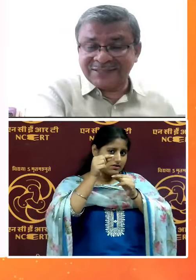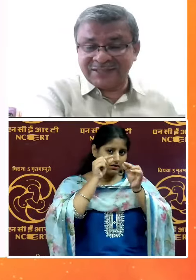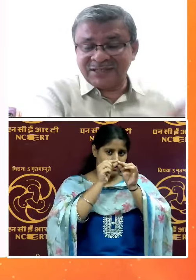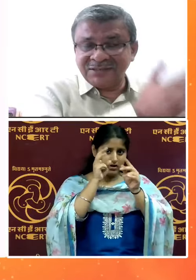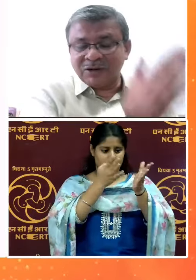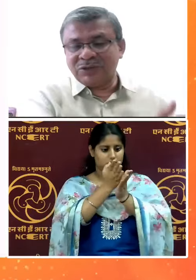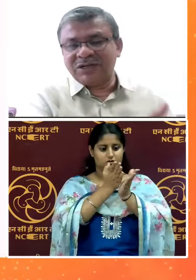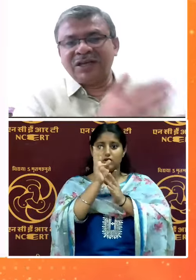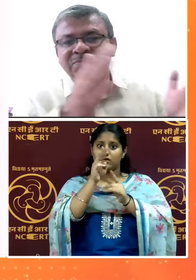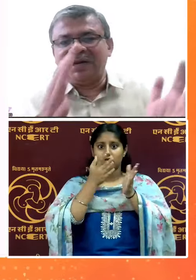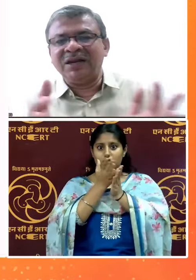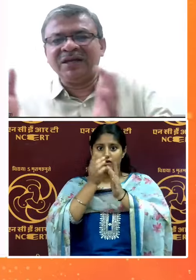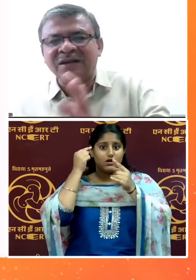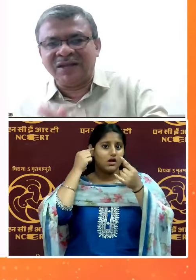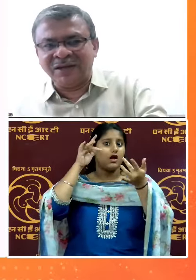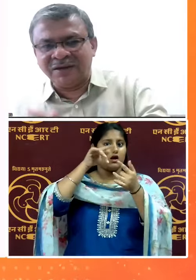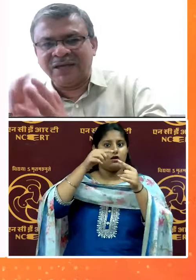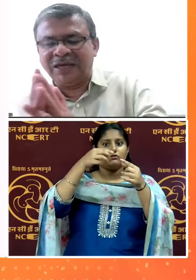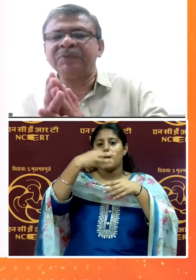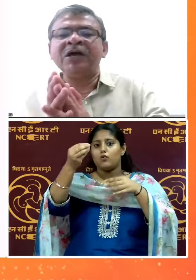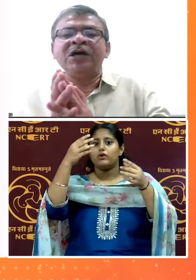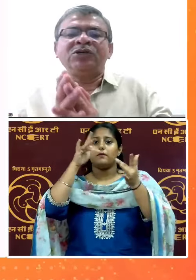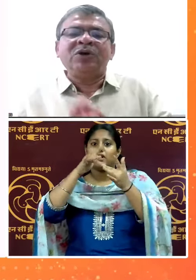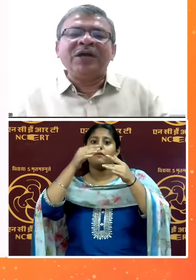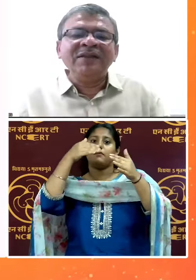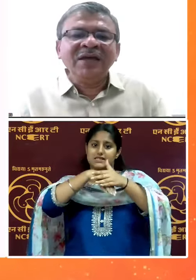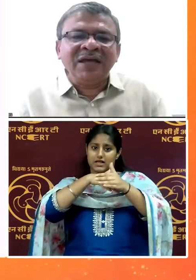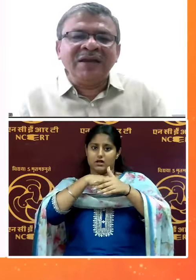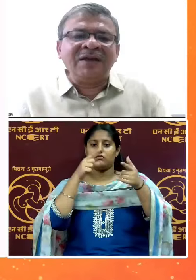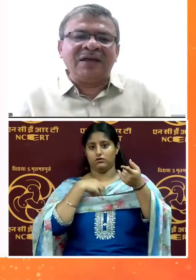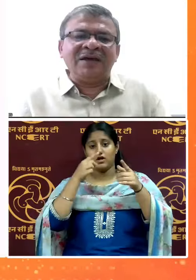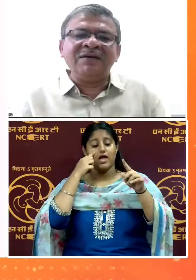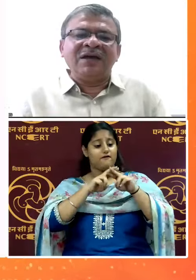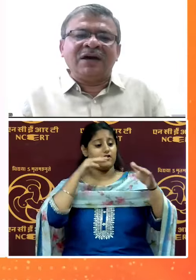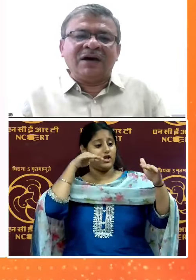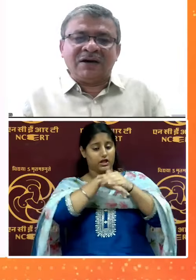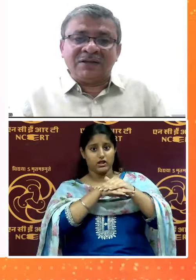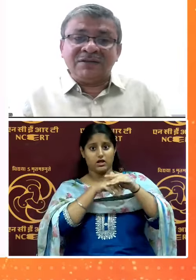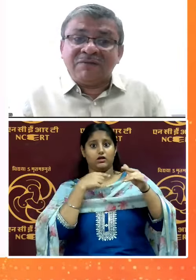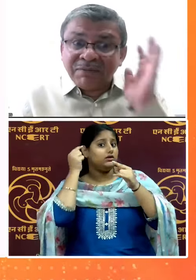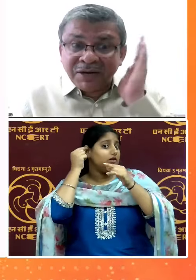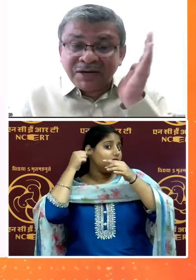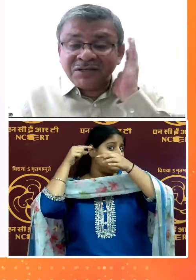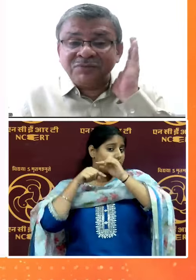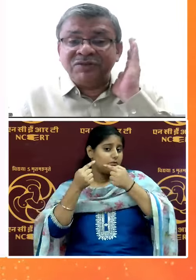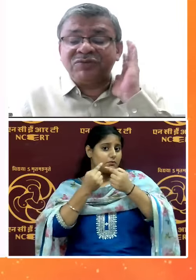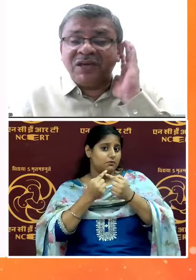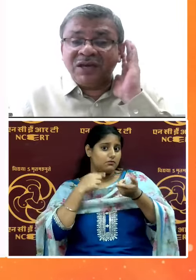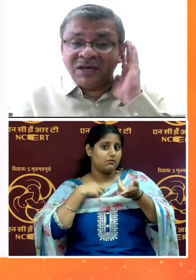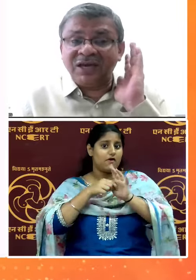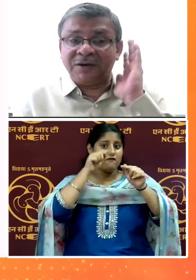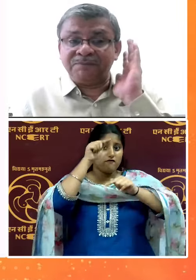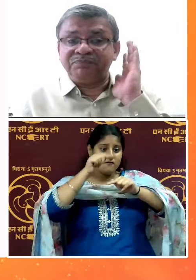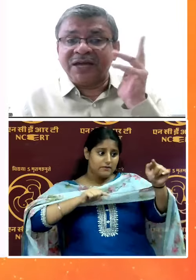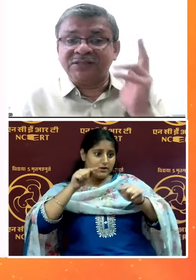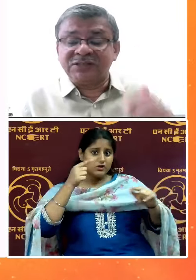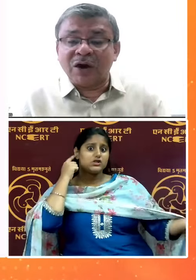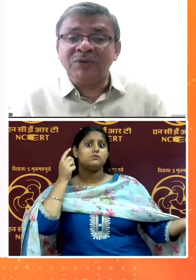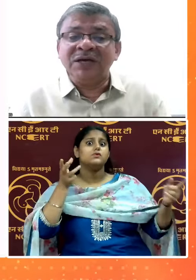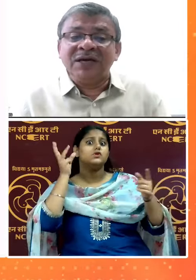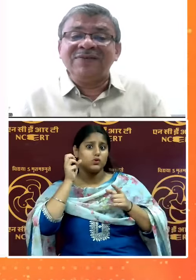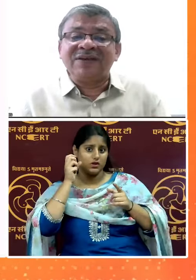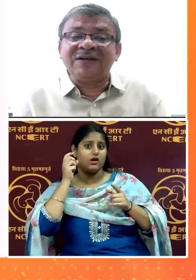3 sections: the outer ear, middle ear, and inner ear. So in the inner ear, the vibrations which we hear